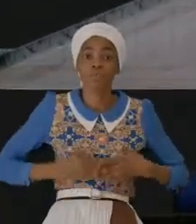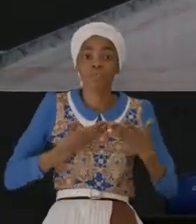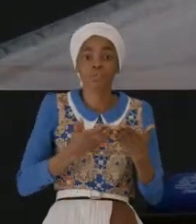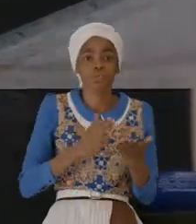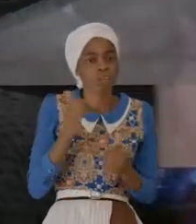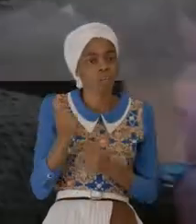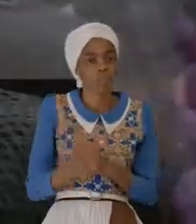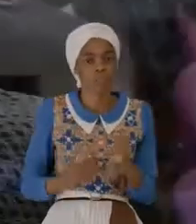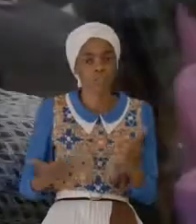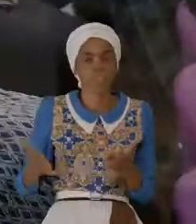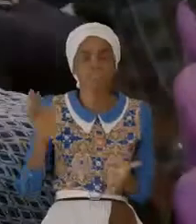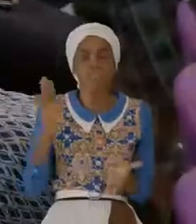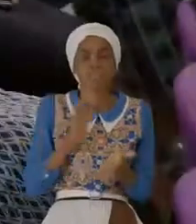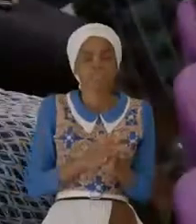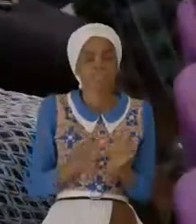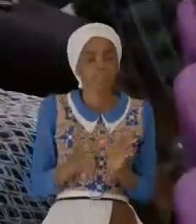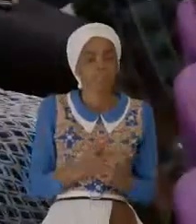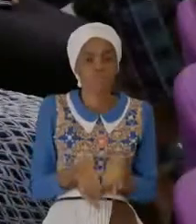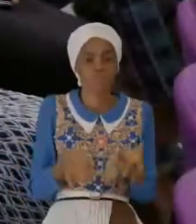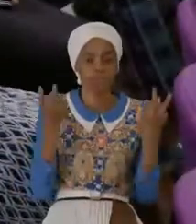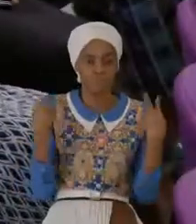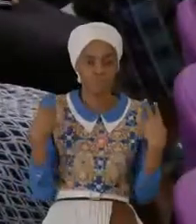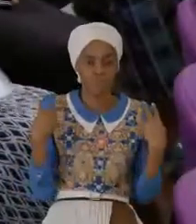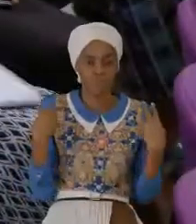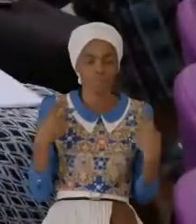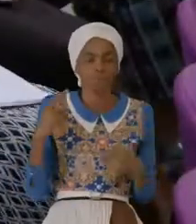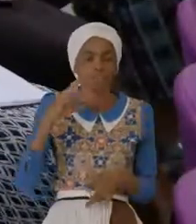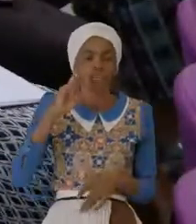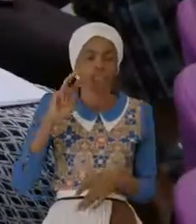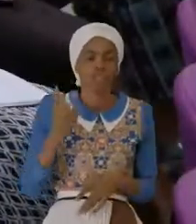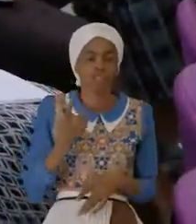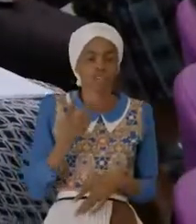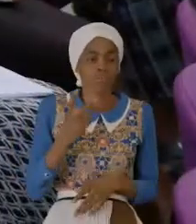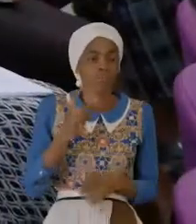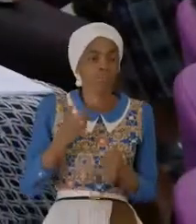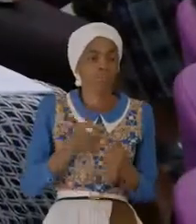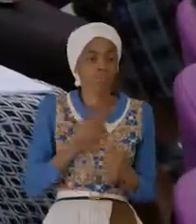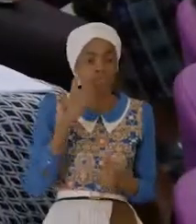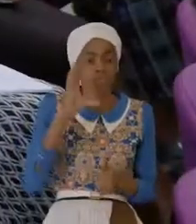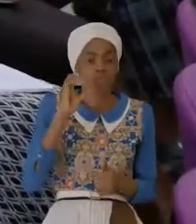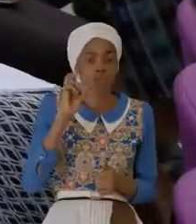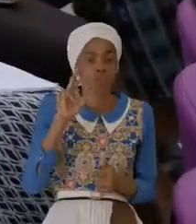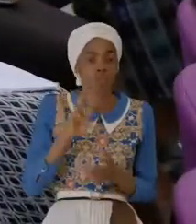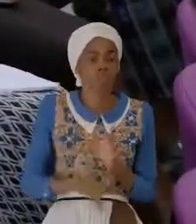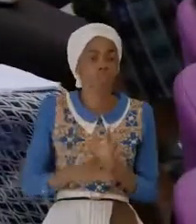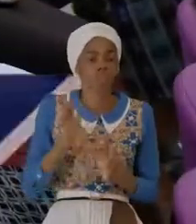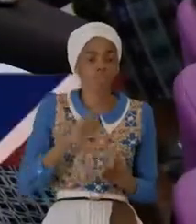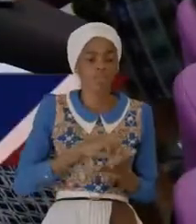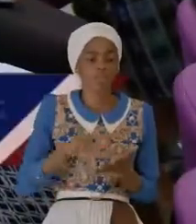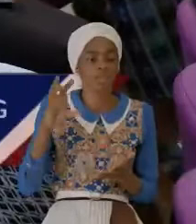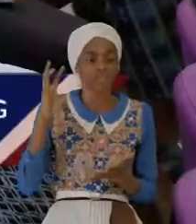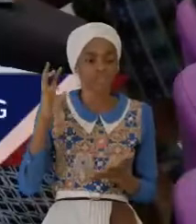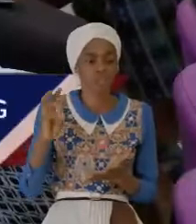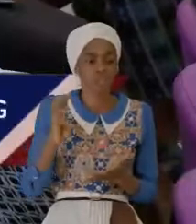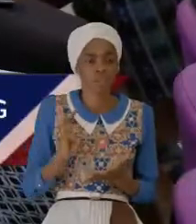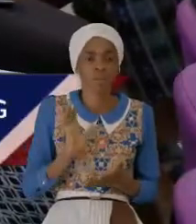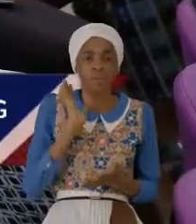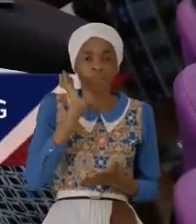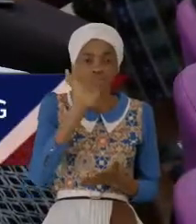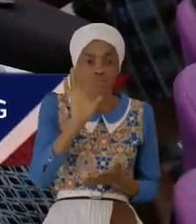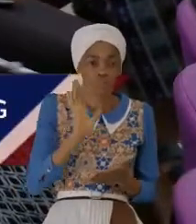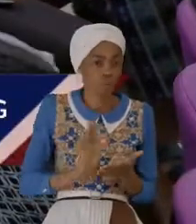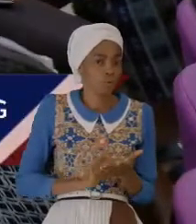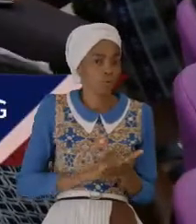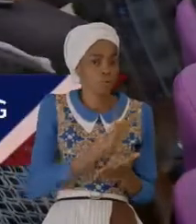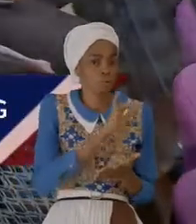look at First Corinthians chapter 5 reading from verse 6 it says your glorina